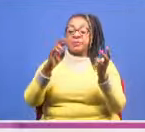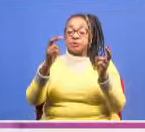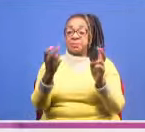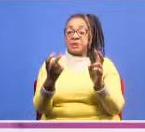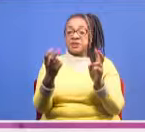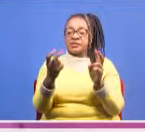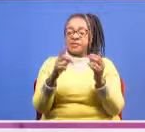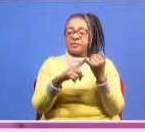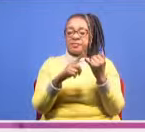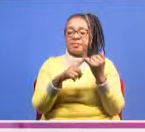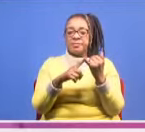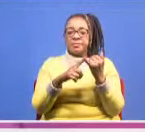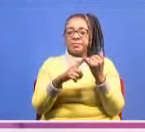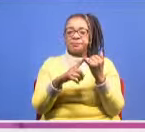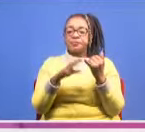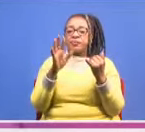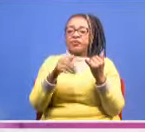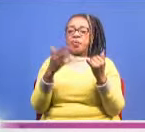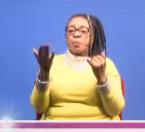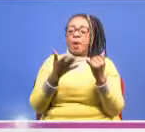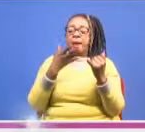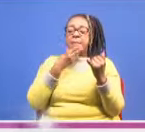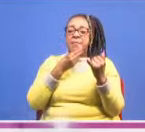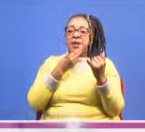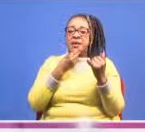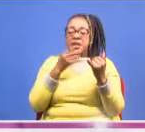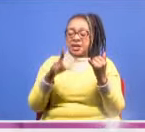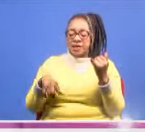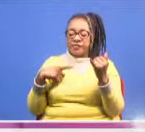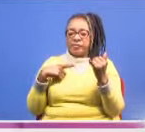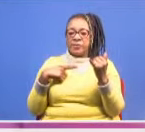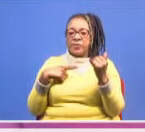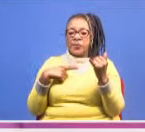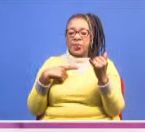one, from where this man is staying as